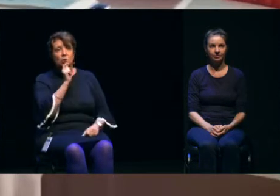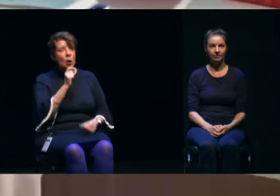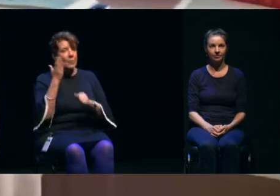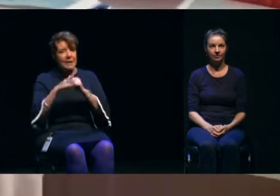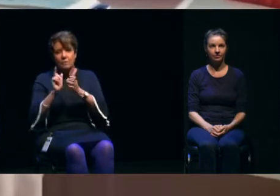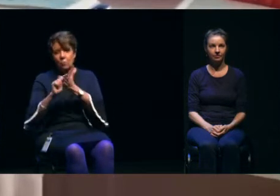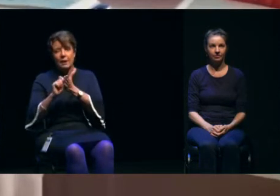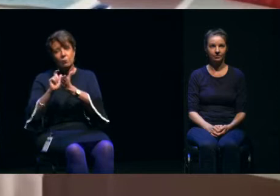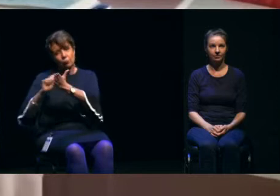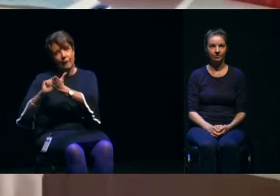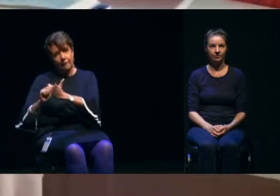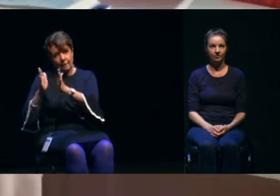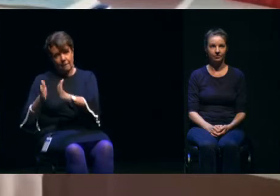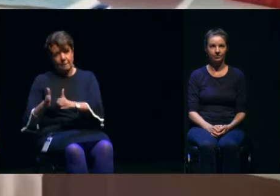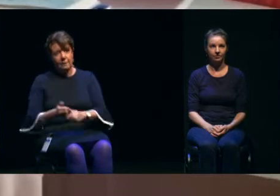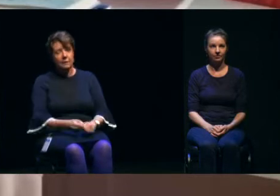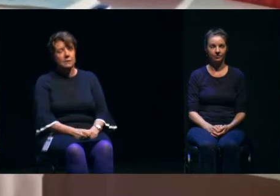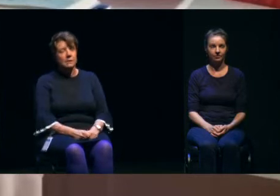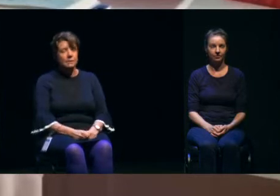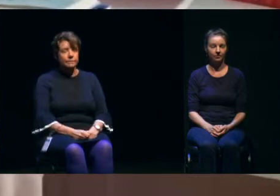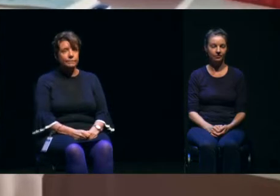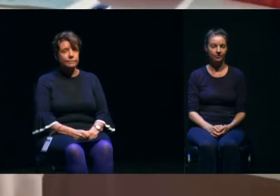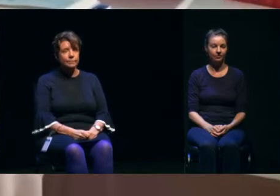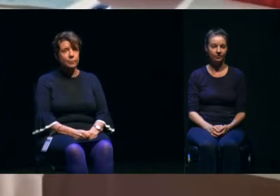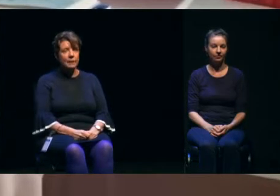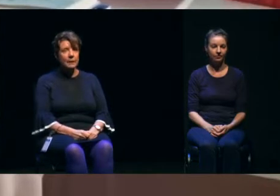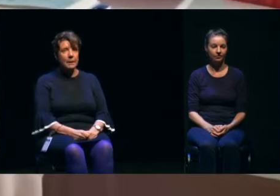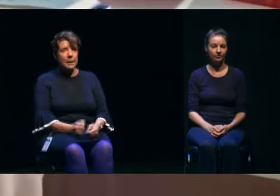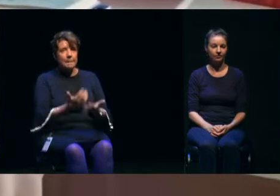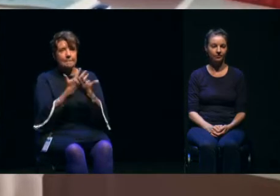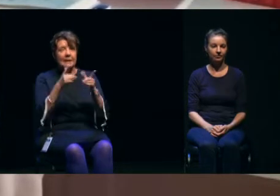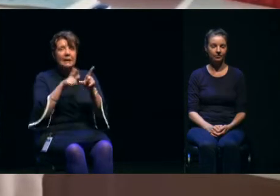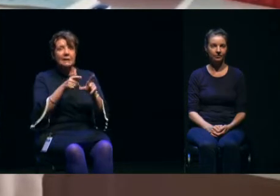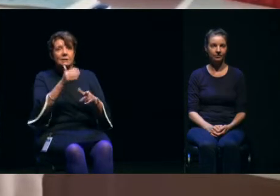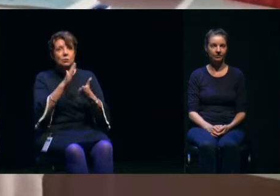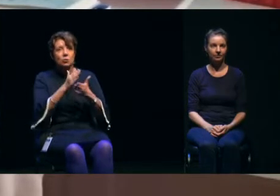say writer. And it also took me many years to know